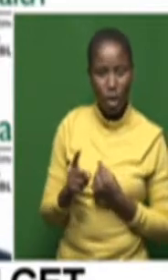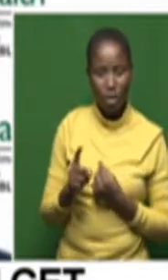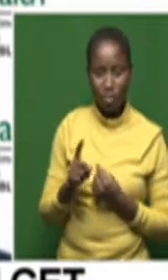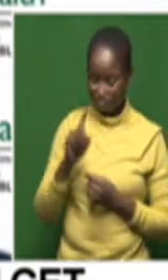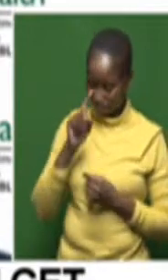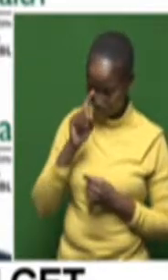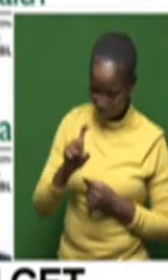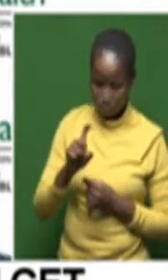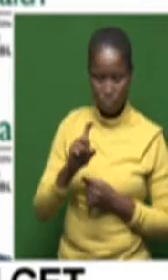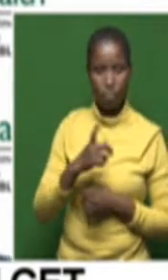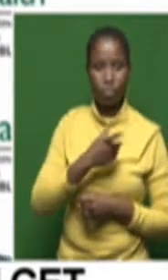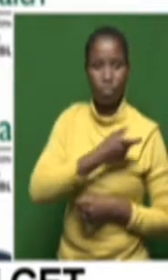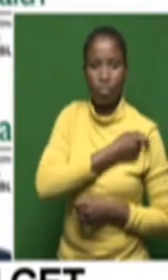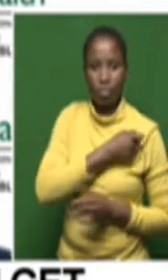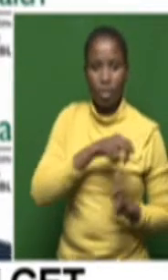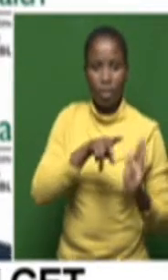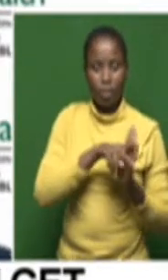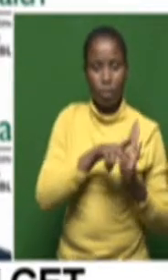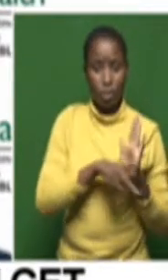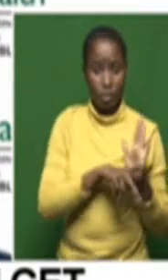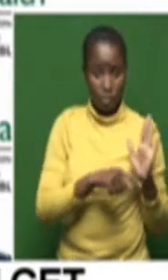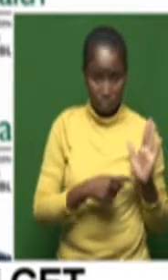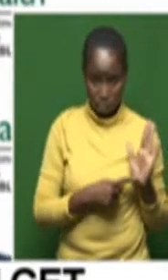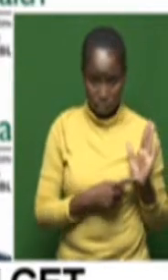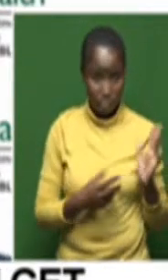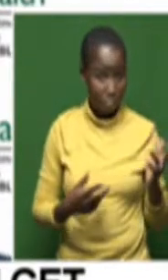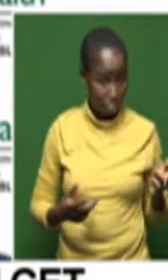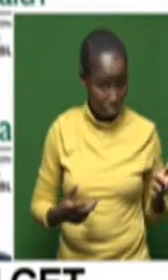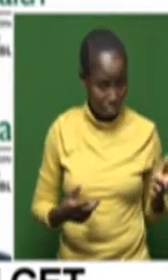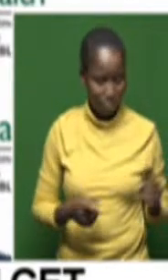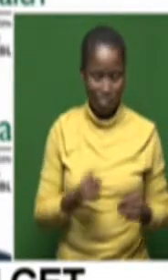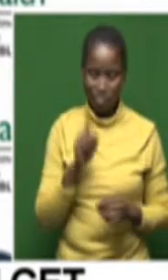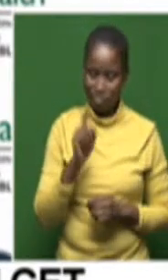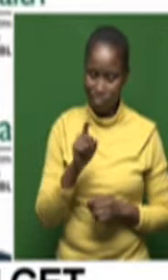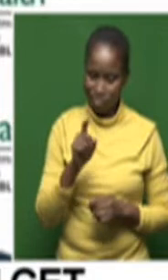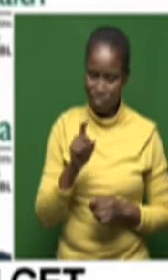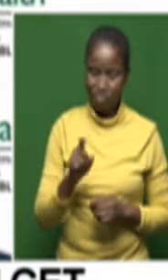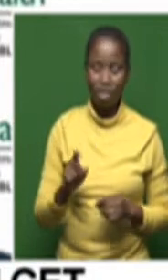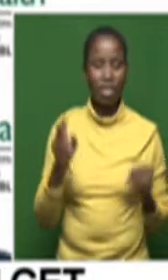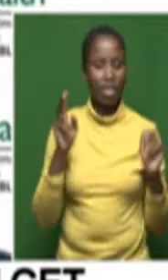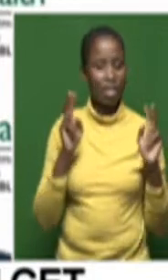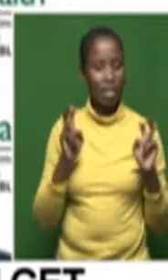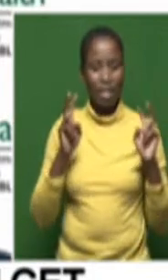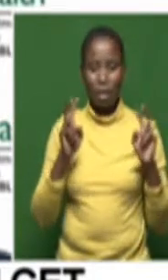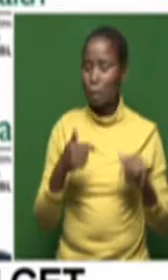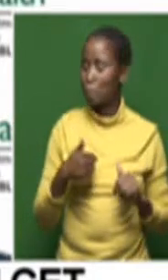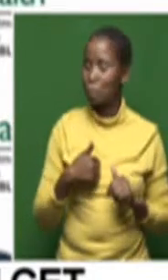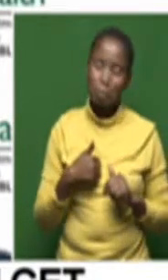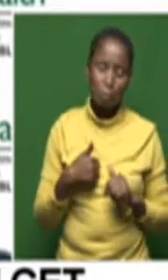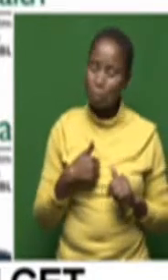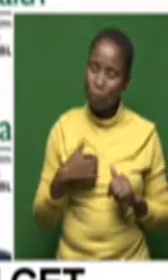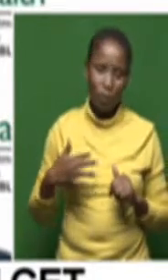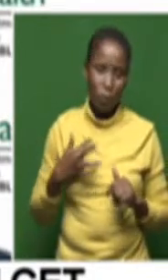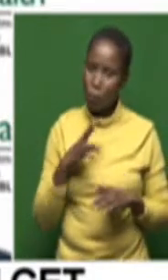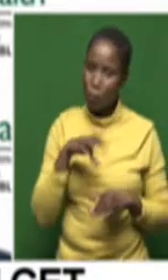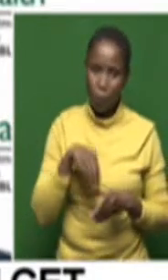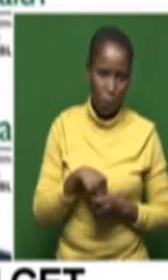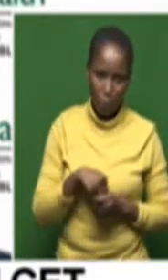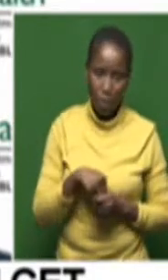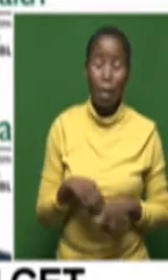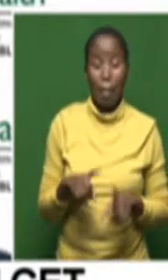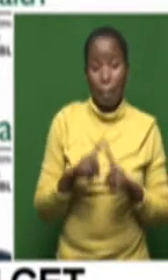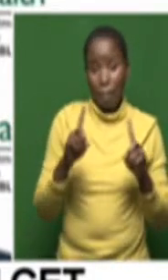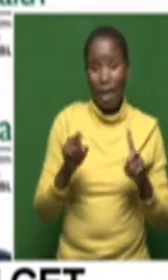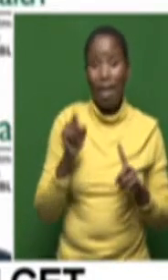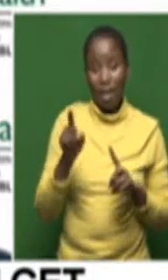policy. This is a matter which we are very reluctant to venture into, but it's a matter which we are